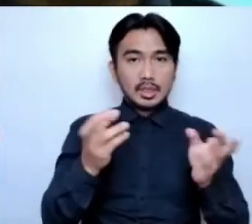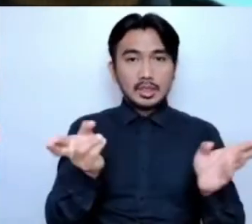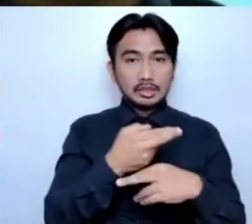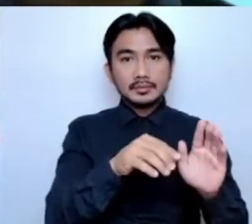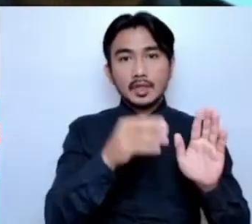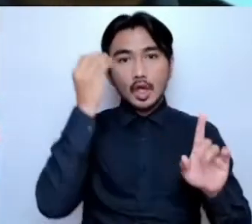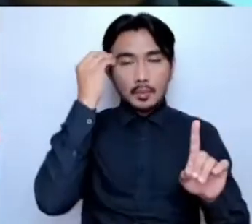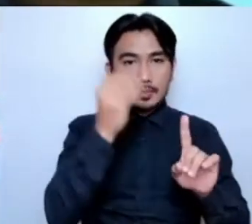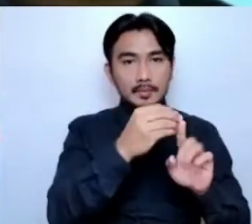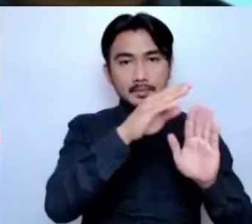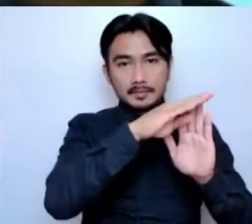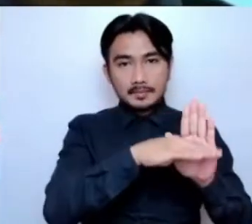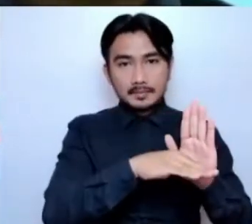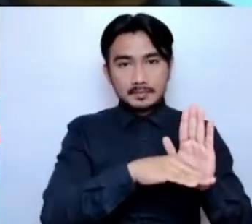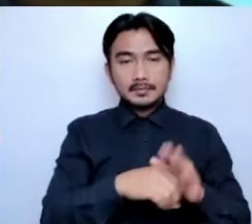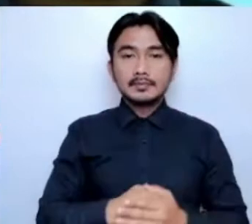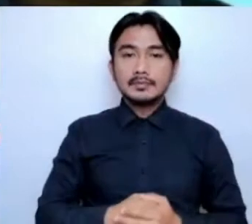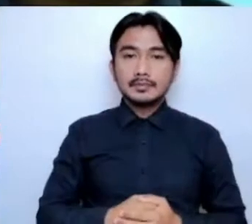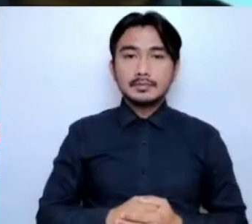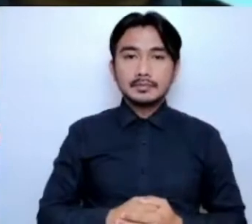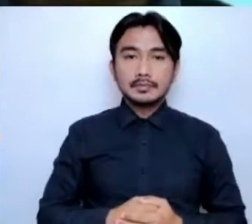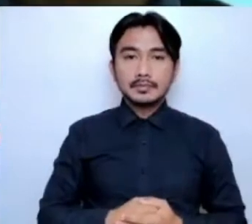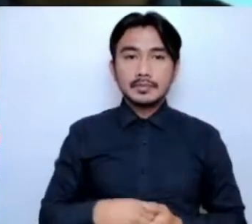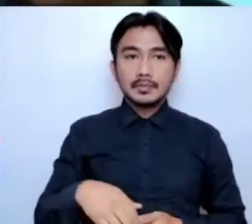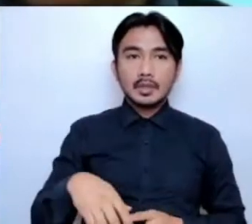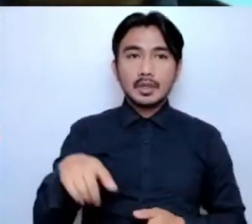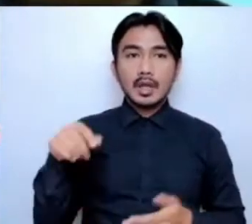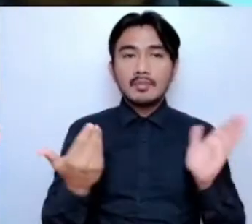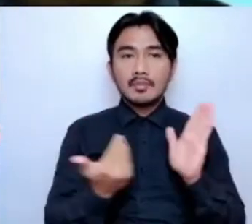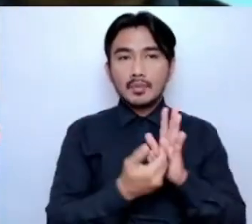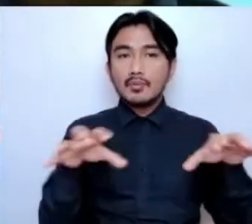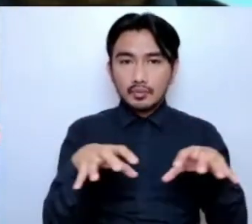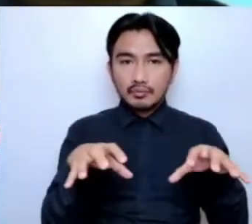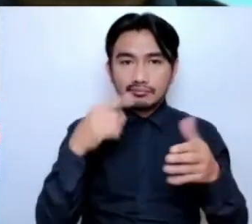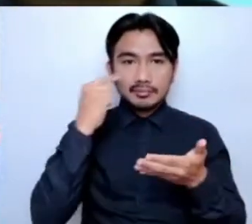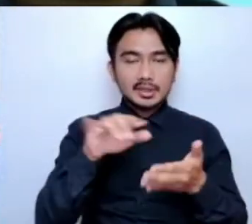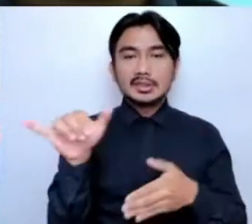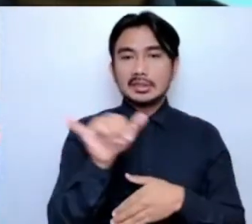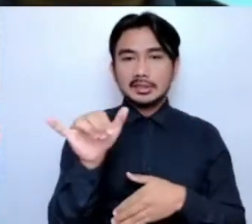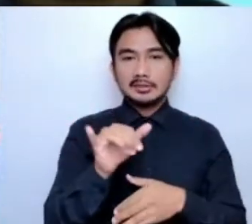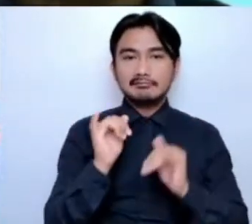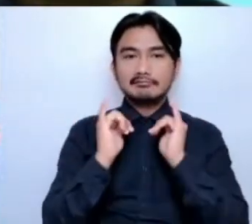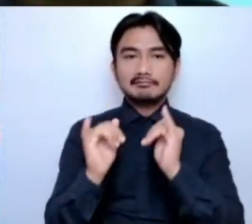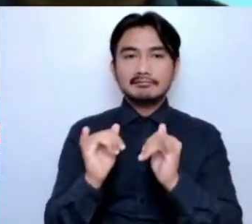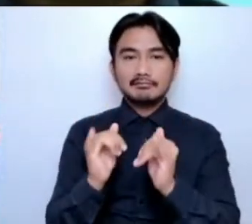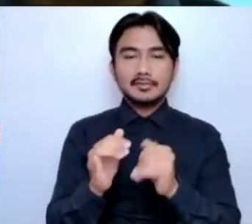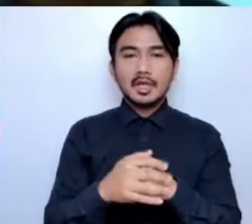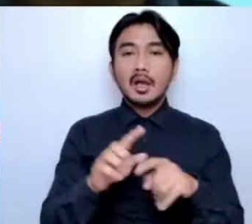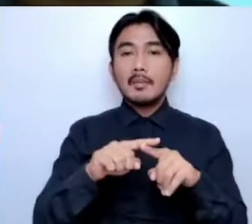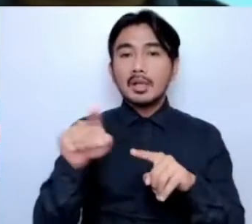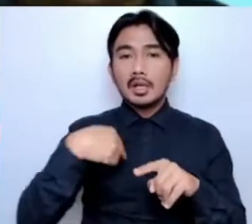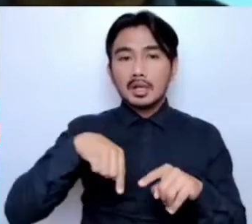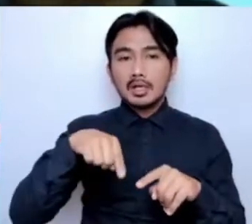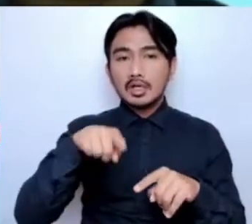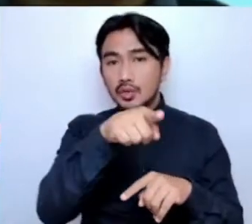indicators, the MOV here remains the same. but you have to provide as well